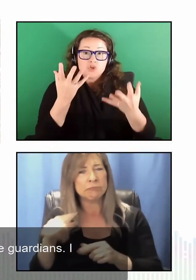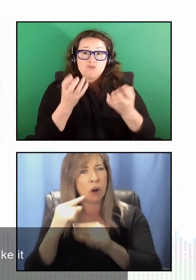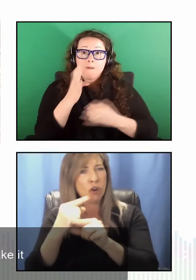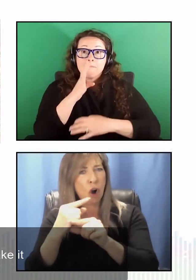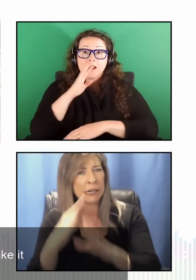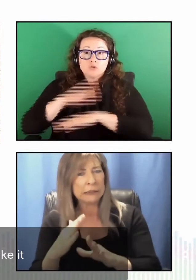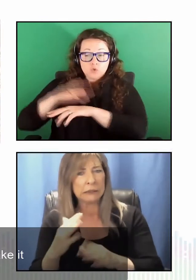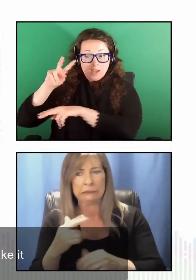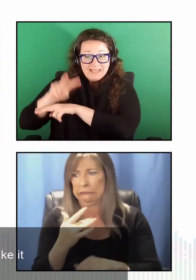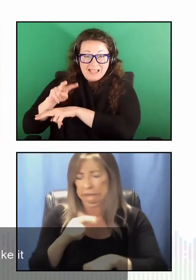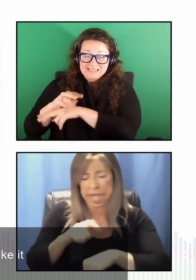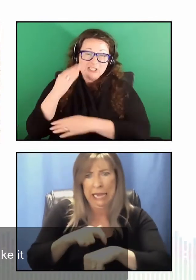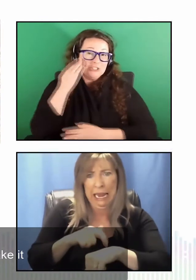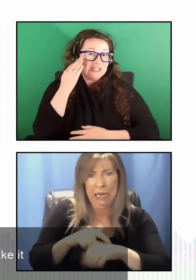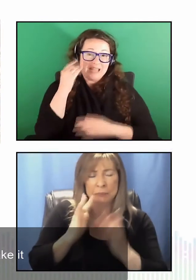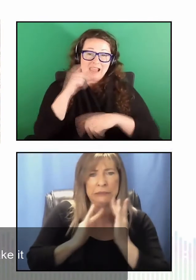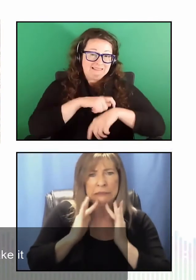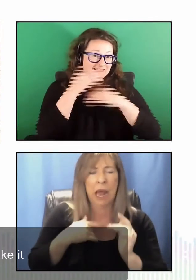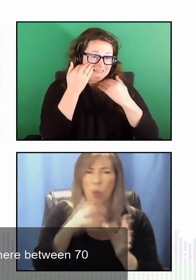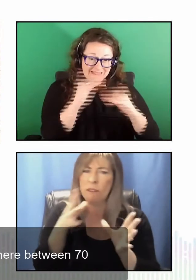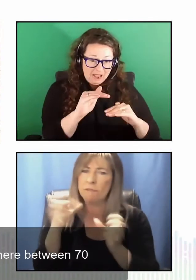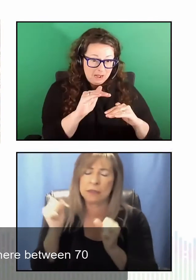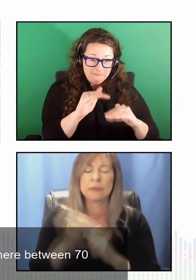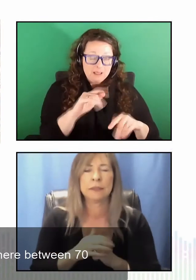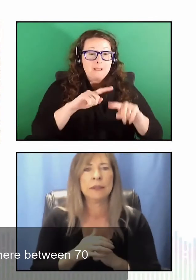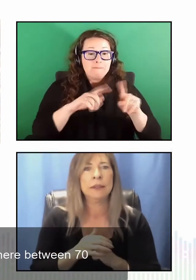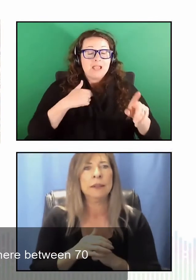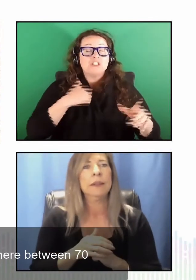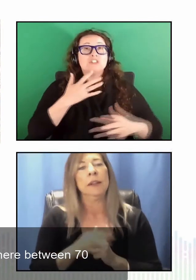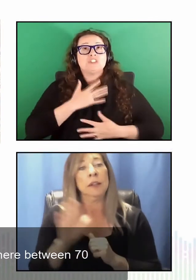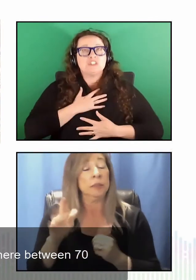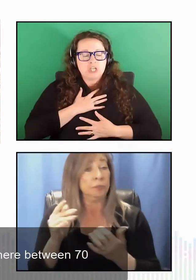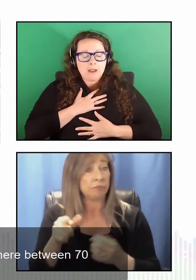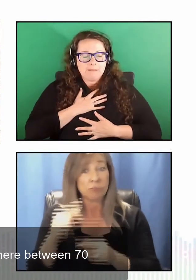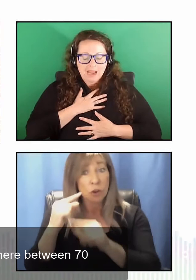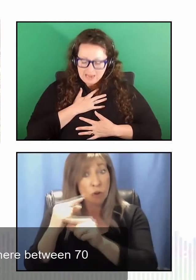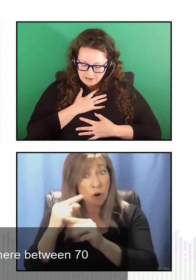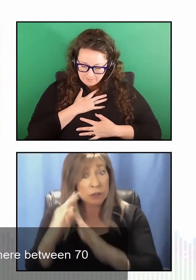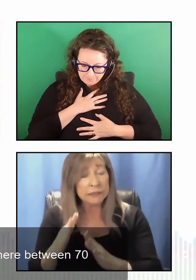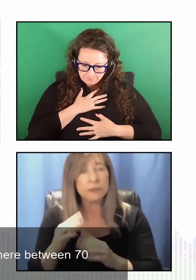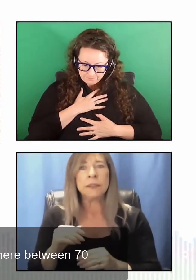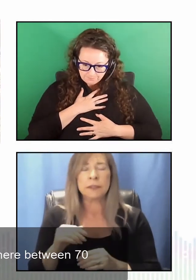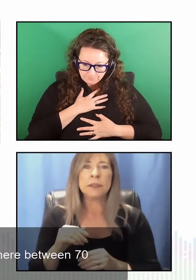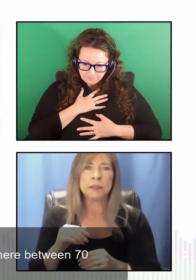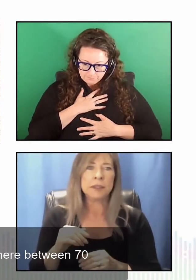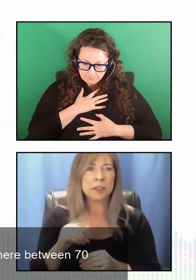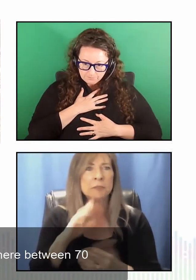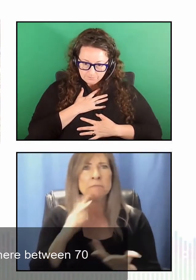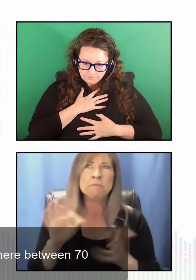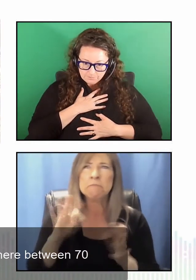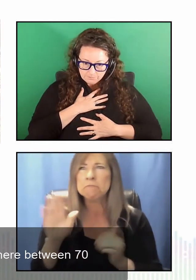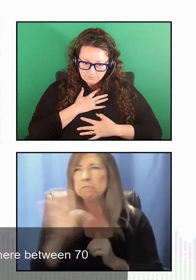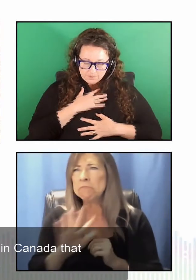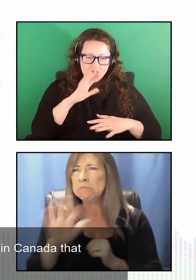time left, so I'm going to make it very quick. There is word that there's somewhere between